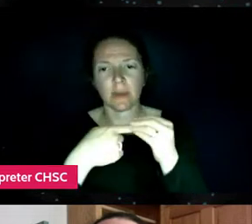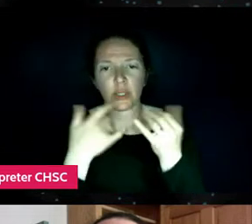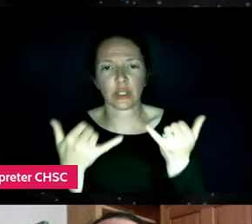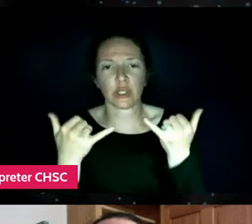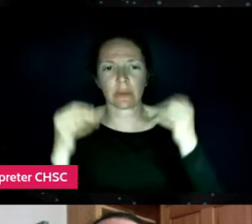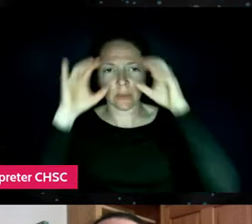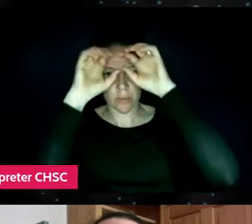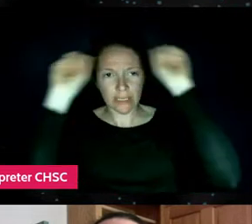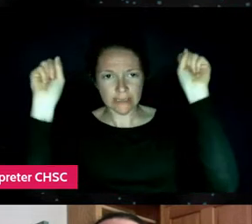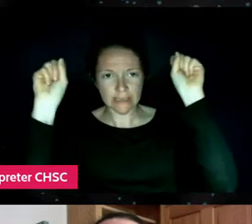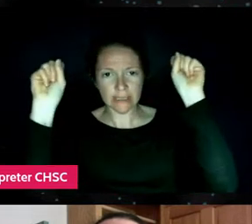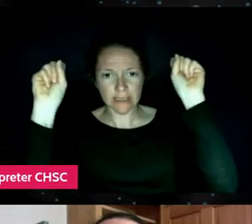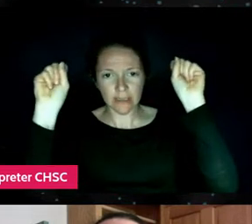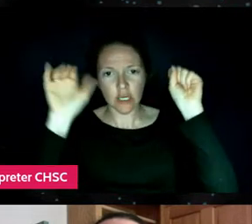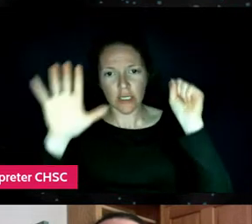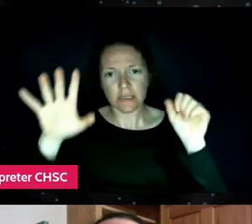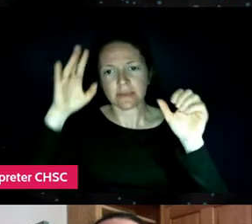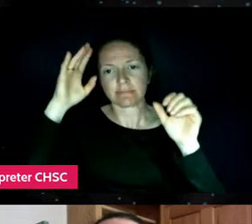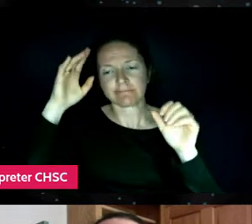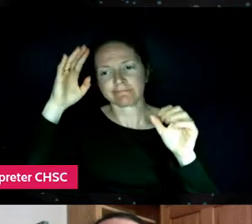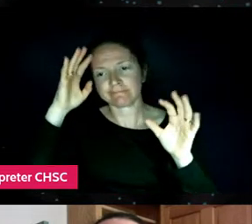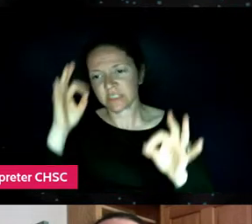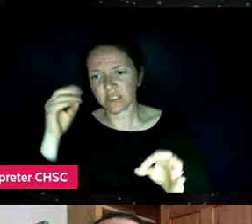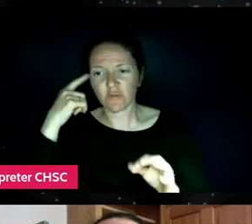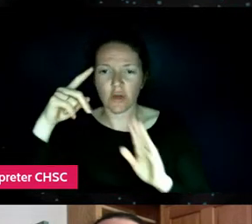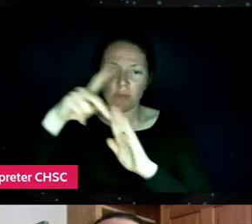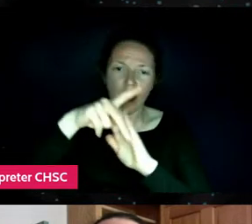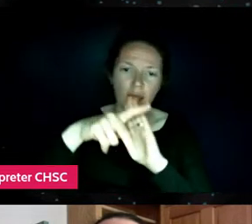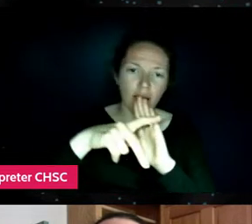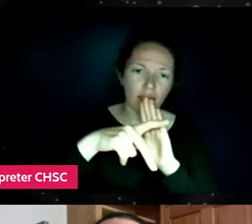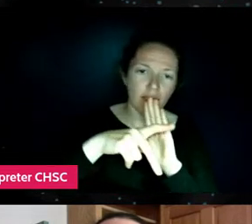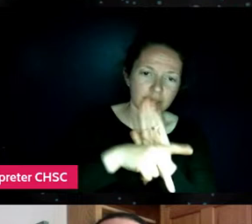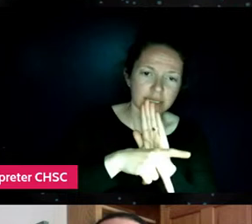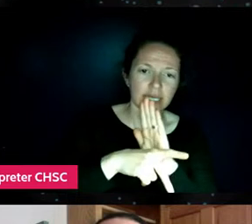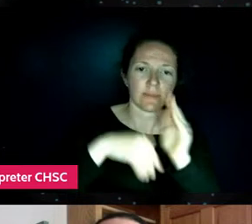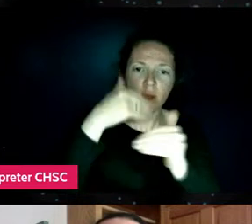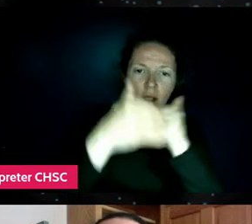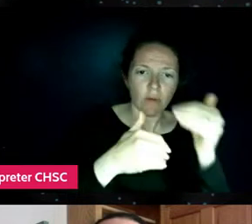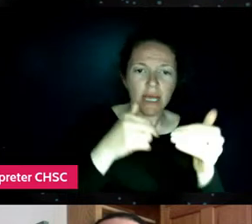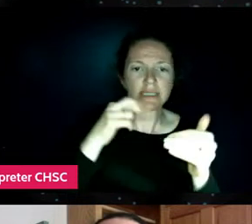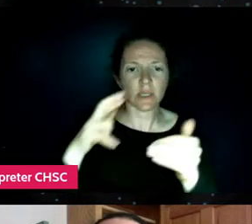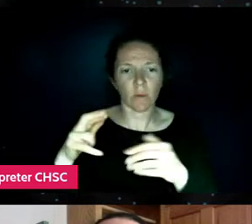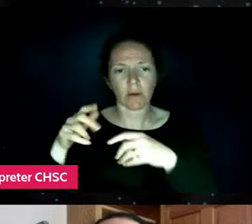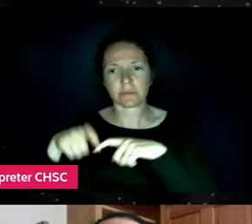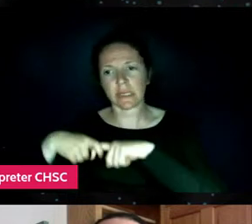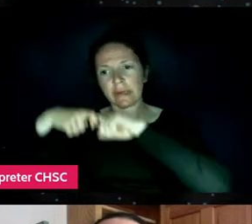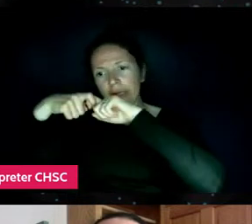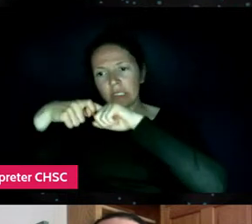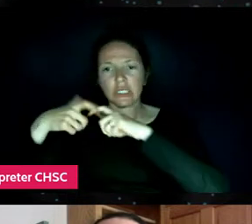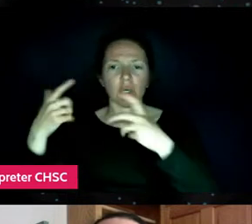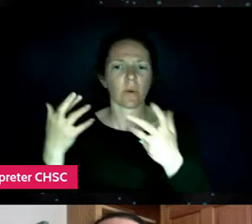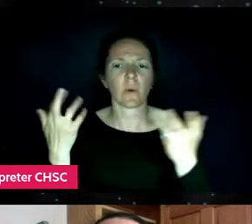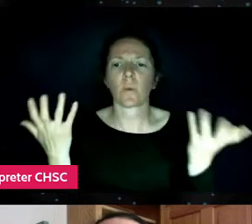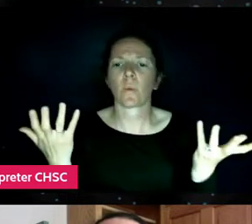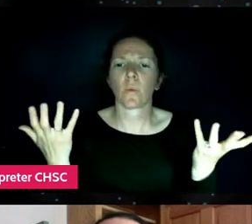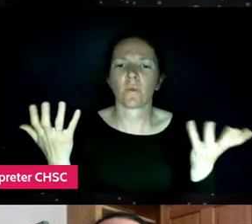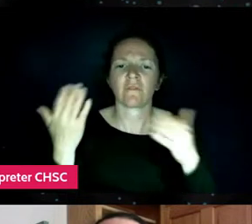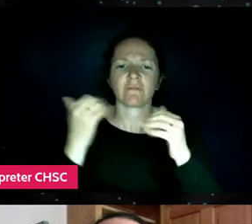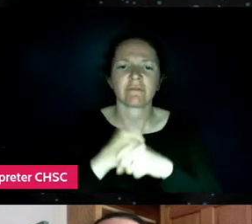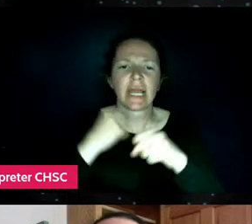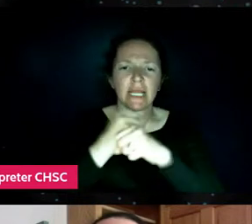administration means for progress or stagnation, and where does the fight lead us now?